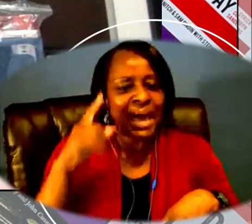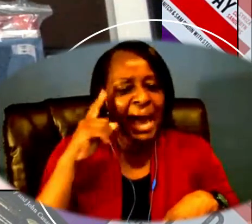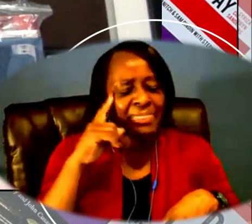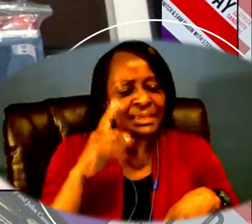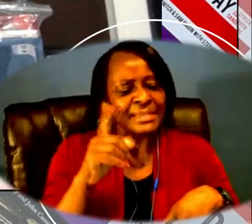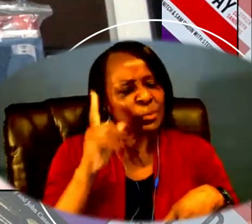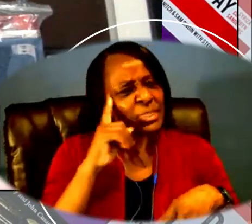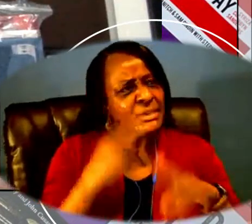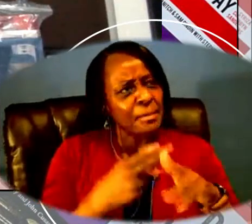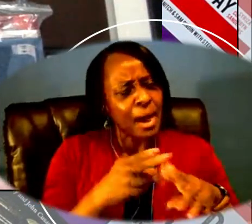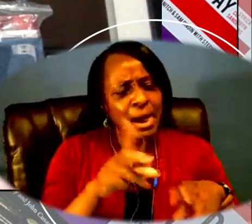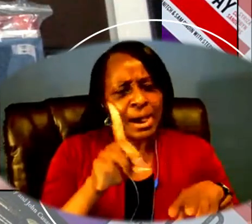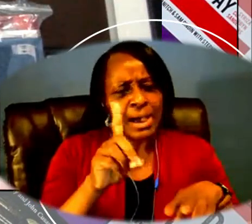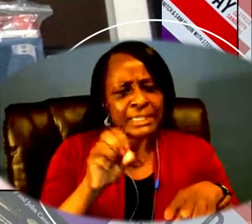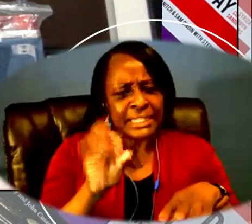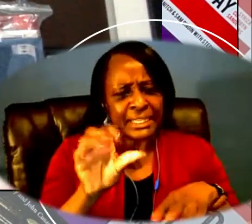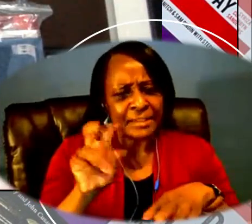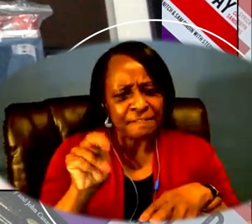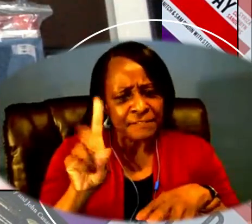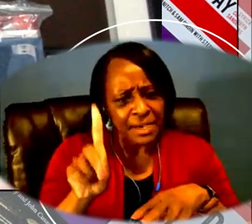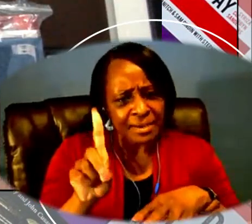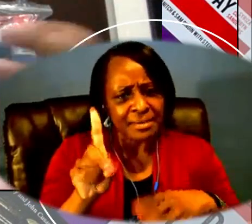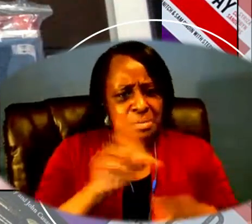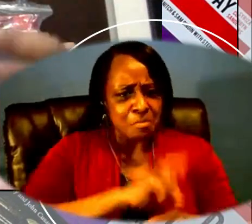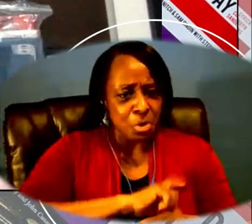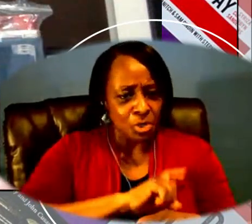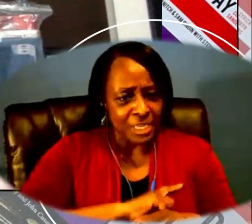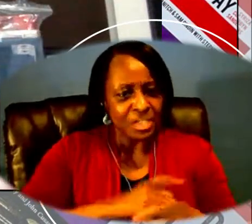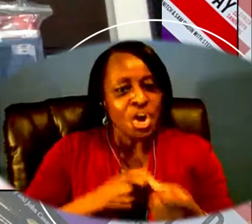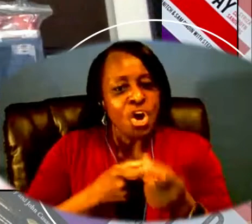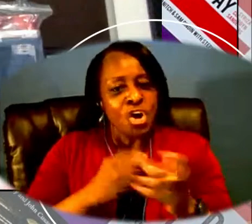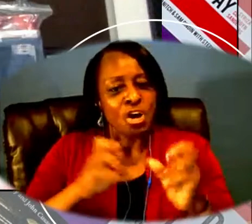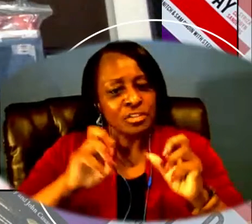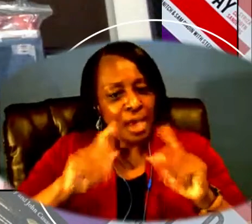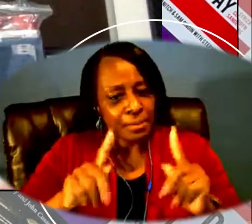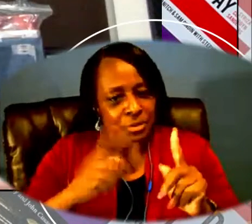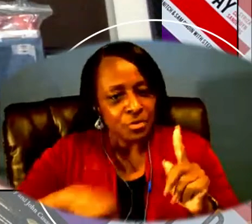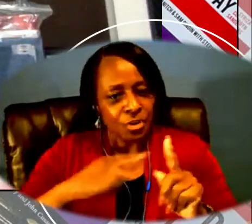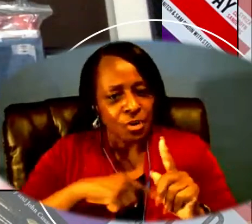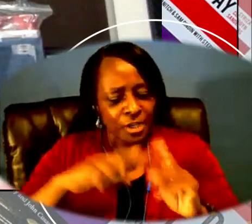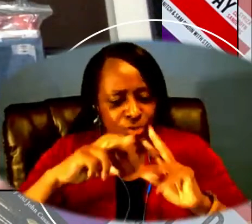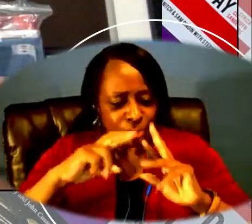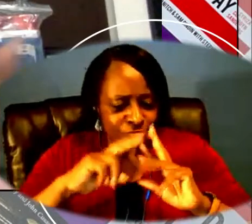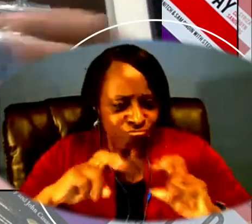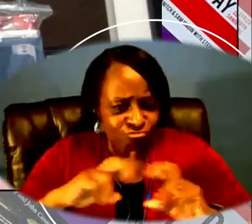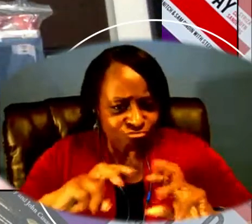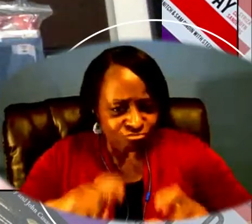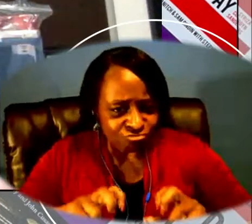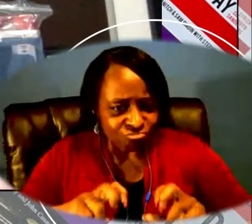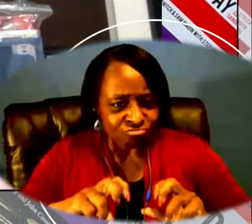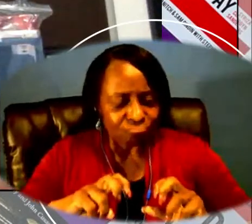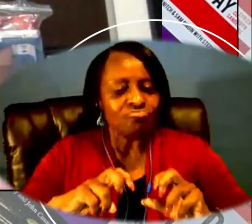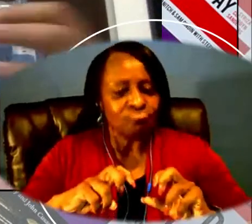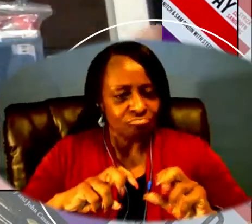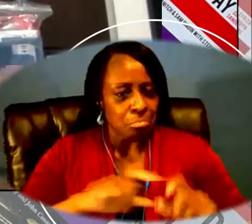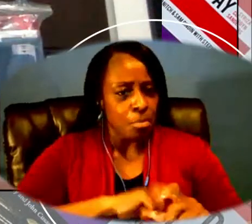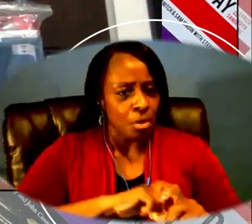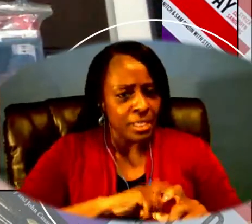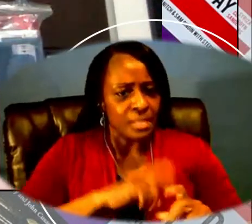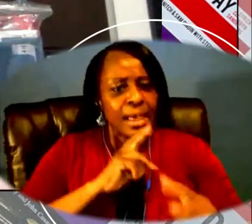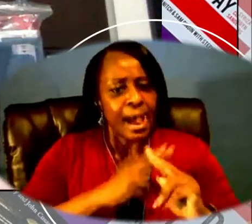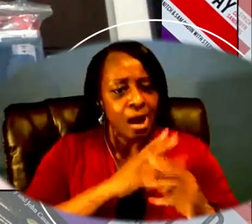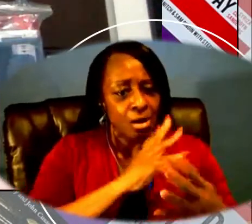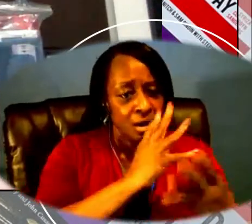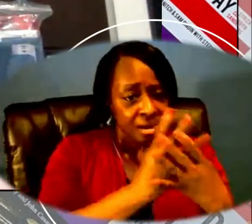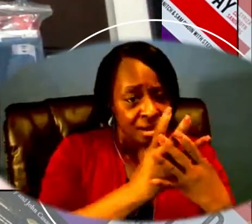police moment has created an opportunity for us to really dig deeper into this conversation about stopping jail expansion and then closing